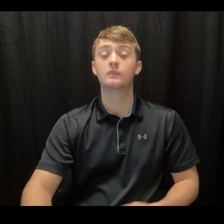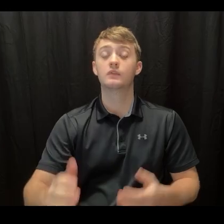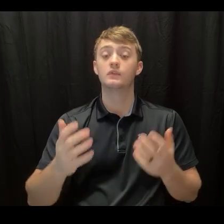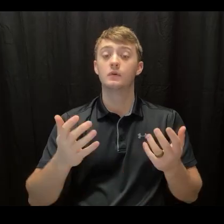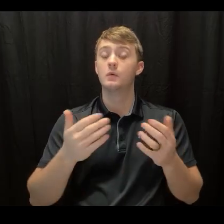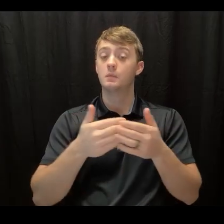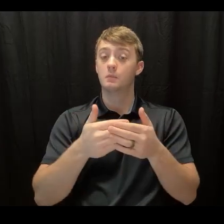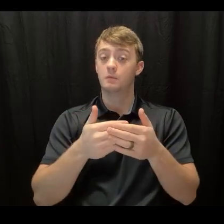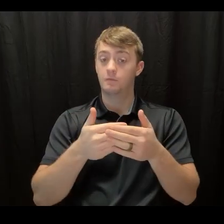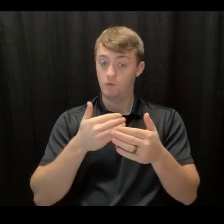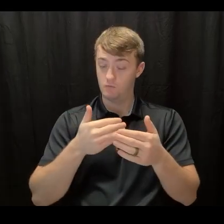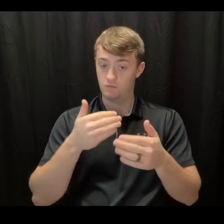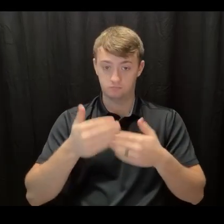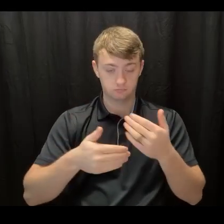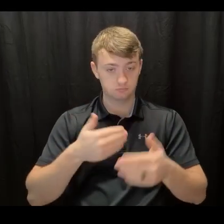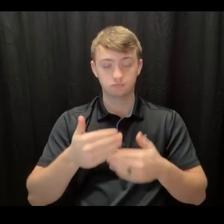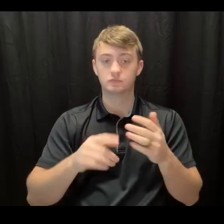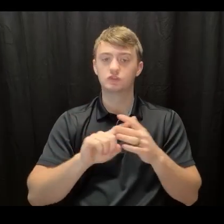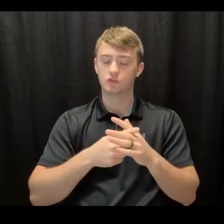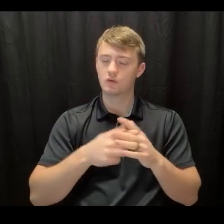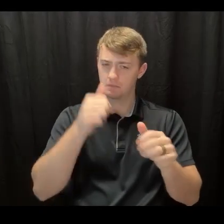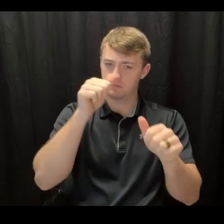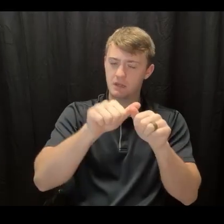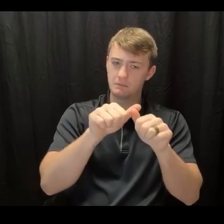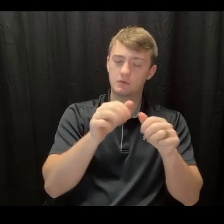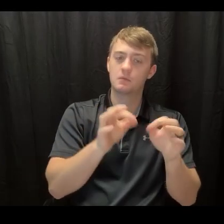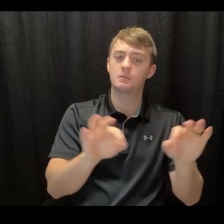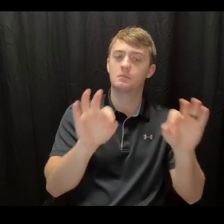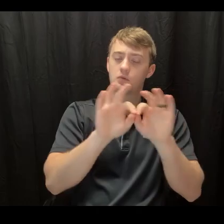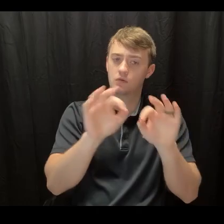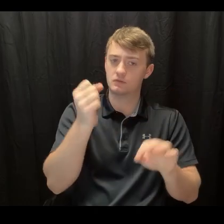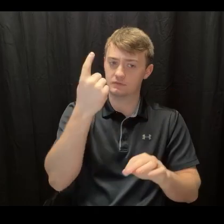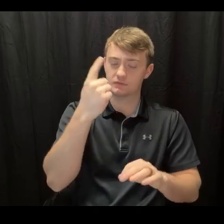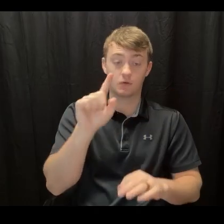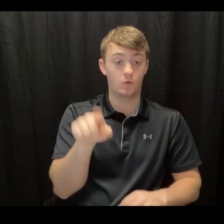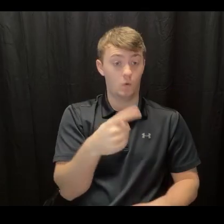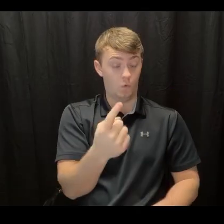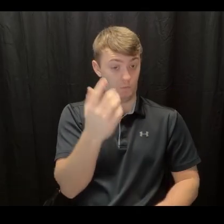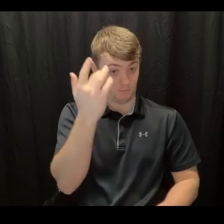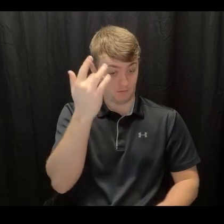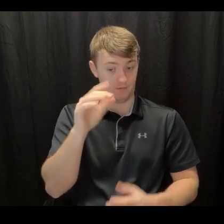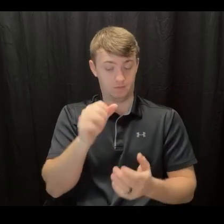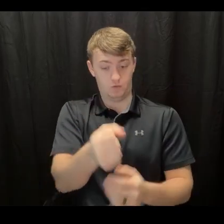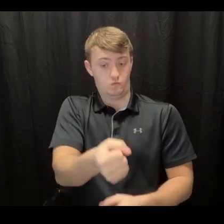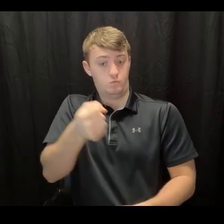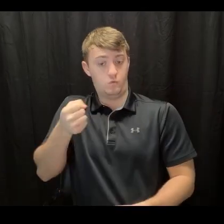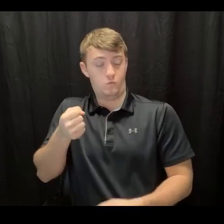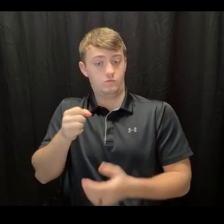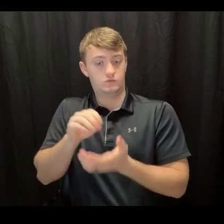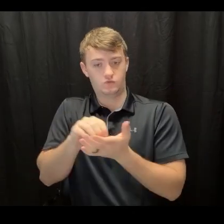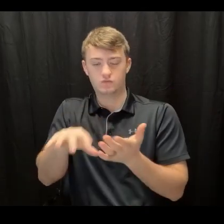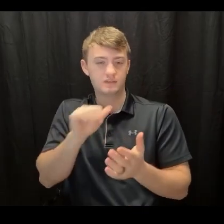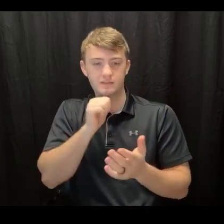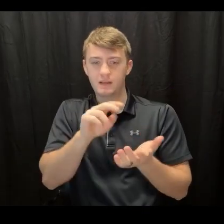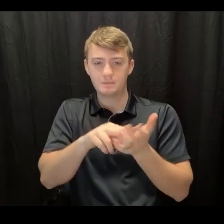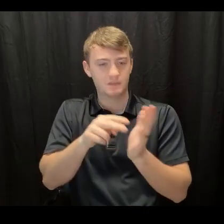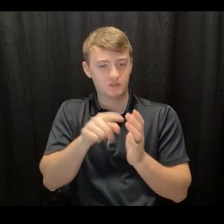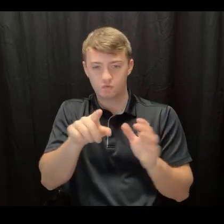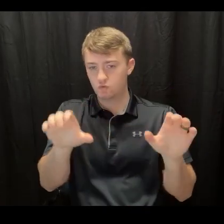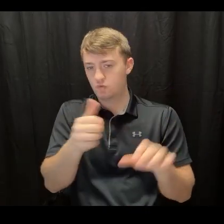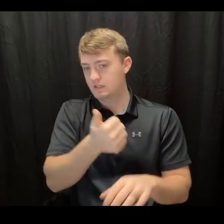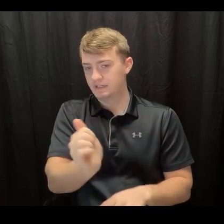So before we begin, just remember, it's important to understand that just because you're having to remove a student doesn't mean